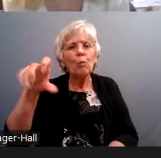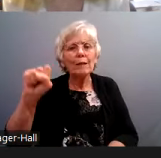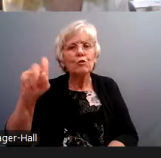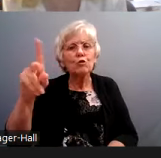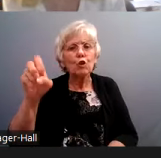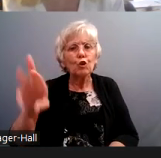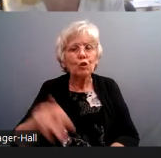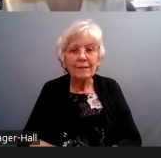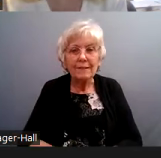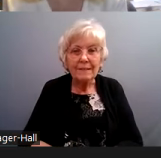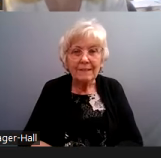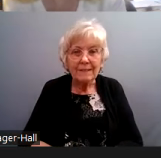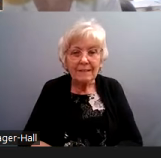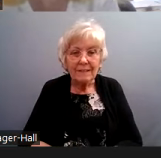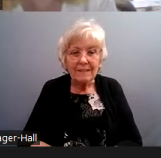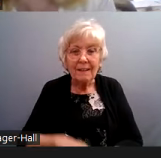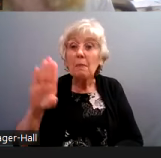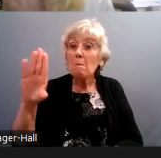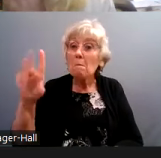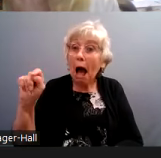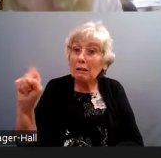for someplace else. On their butt.